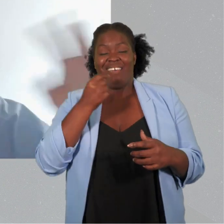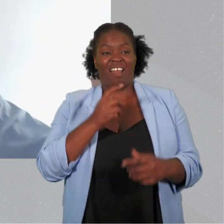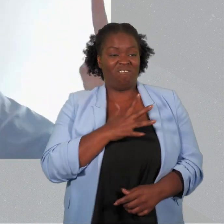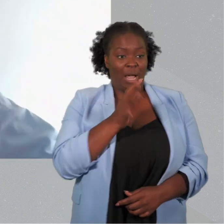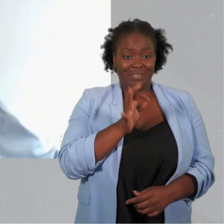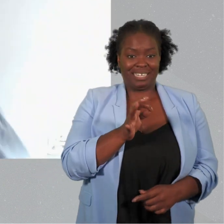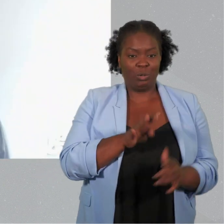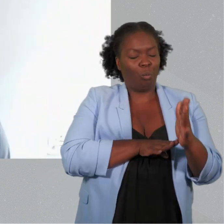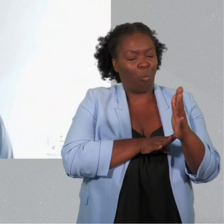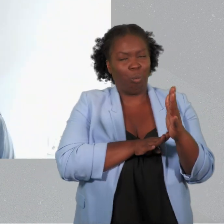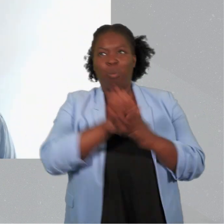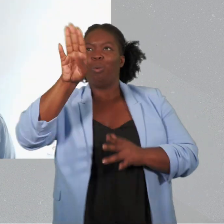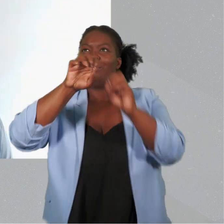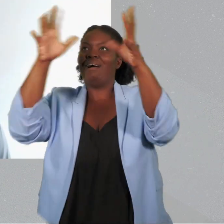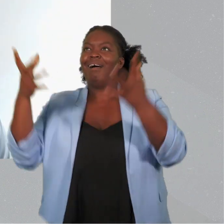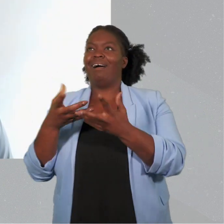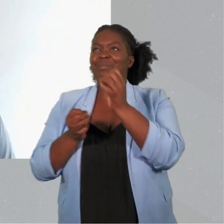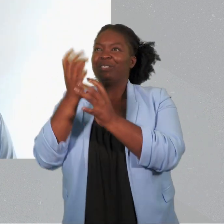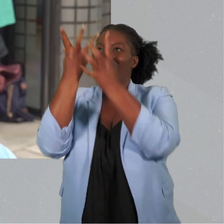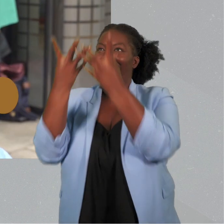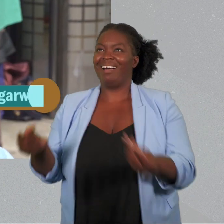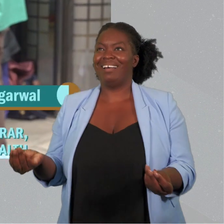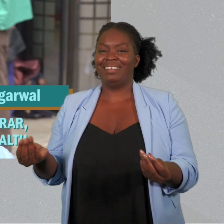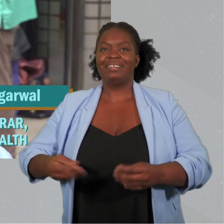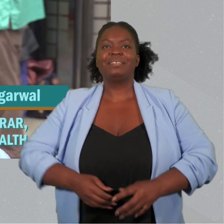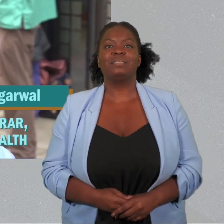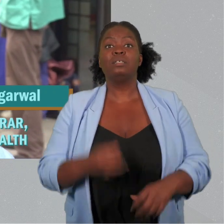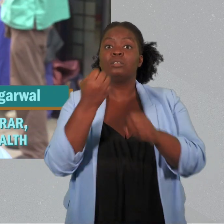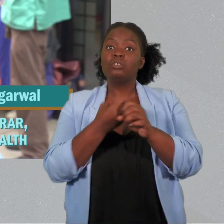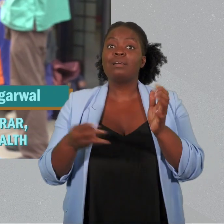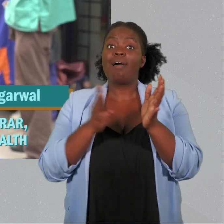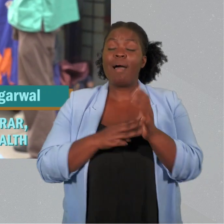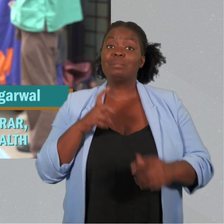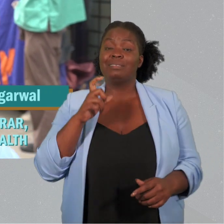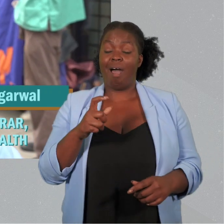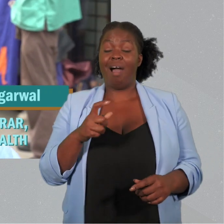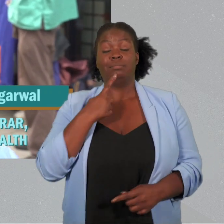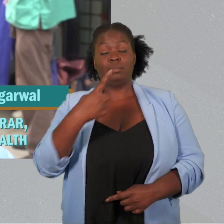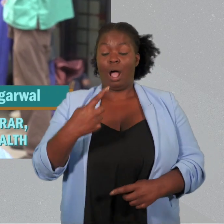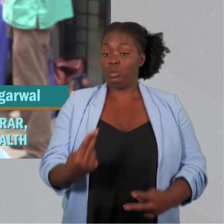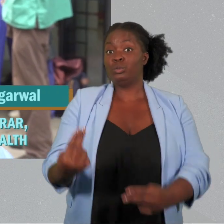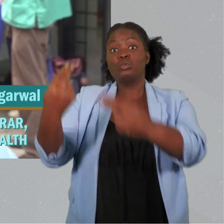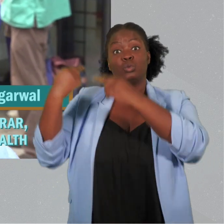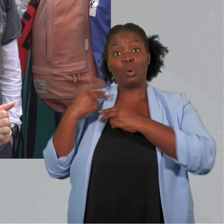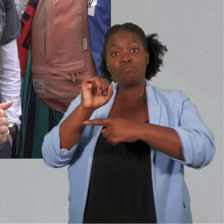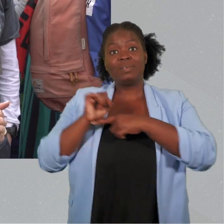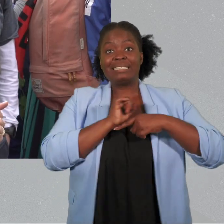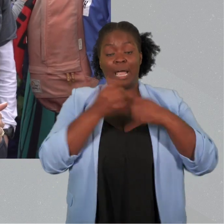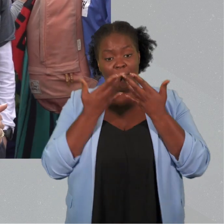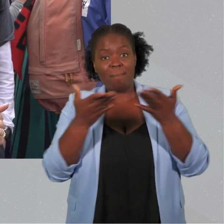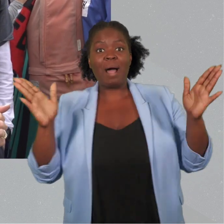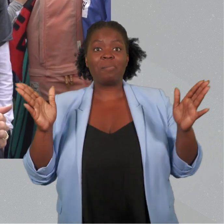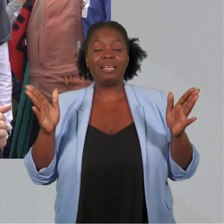5% to the entirety of the world's emissions. The GMC says that it is our duty to protect the public in